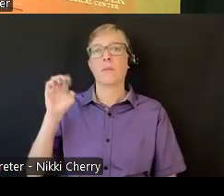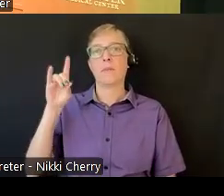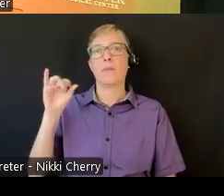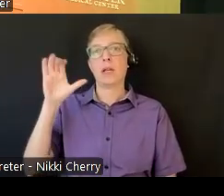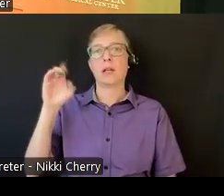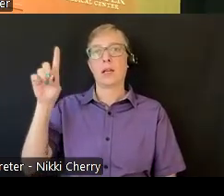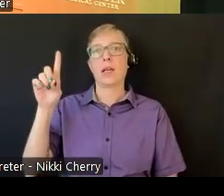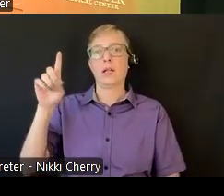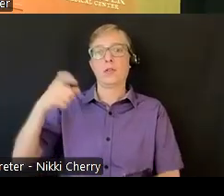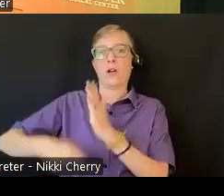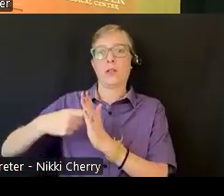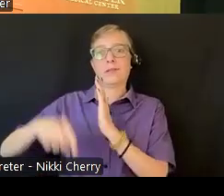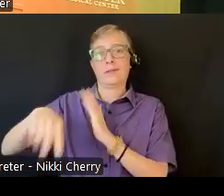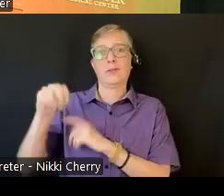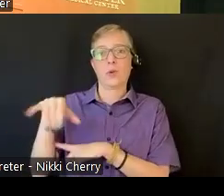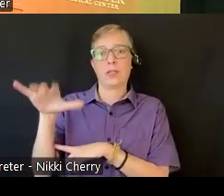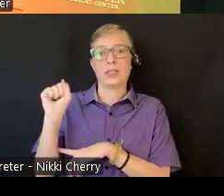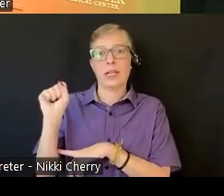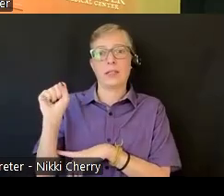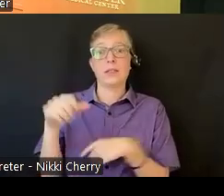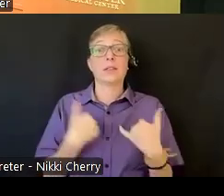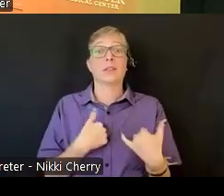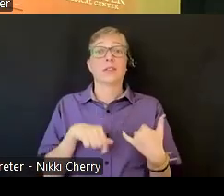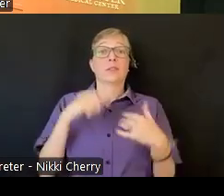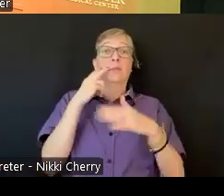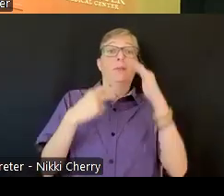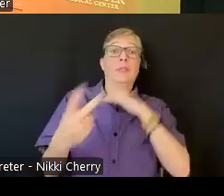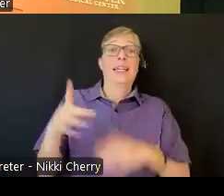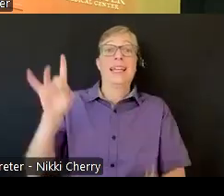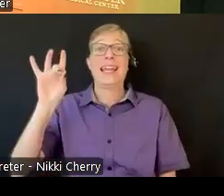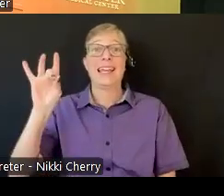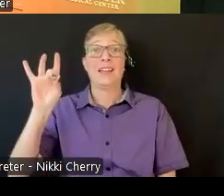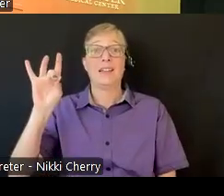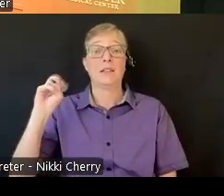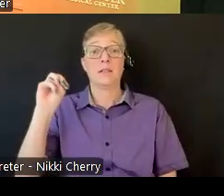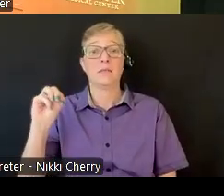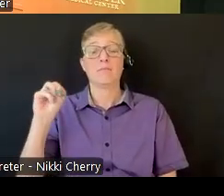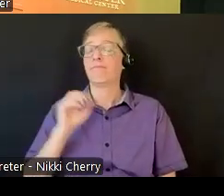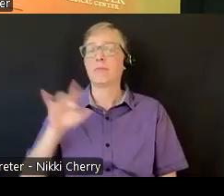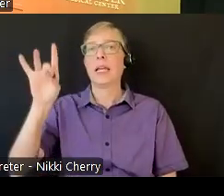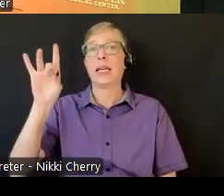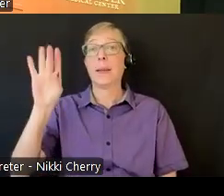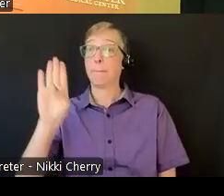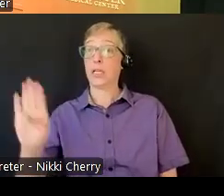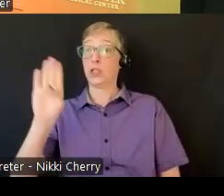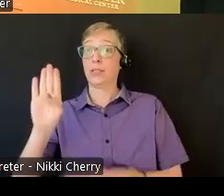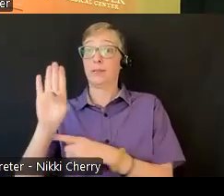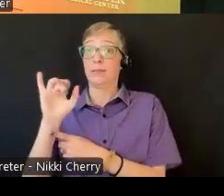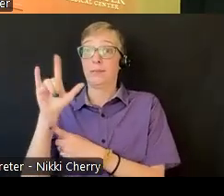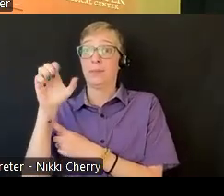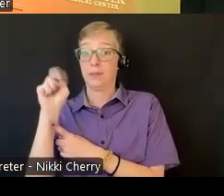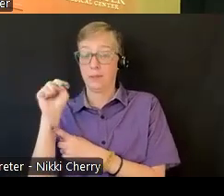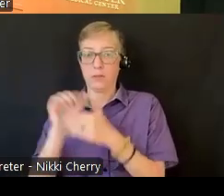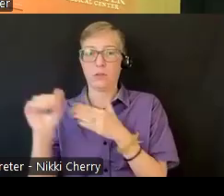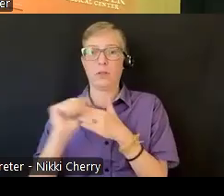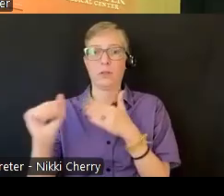billion in terms of reduction in funding for the Medicaid. And we don't exactly know what will